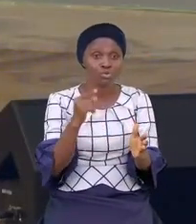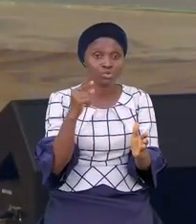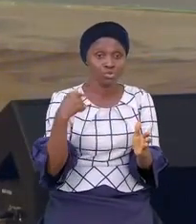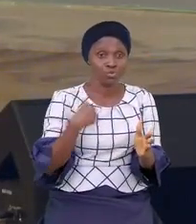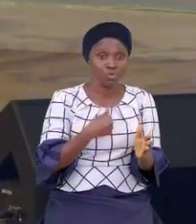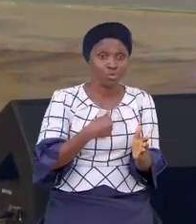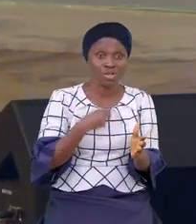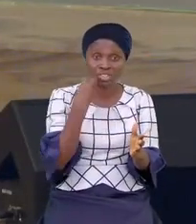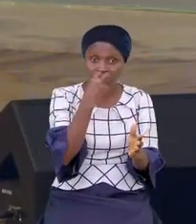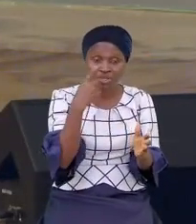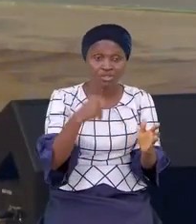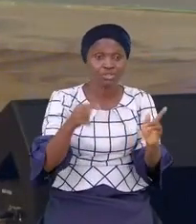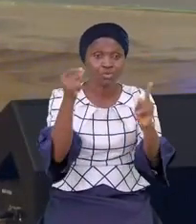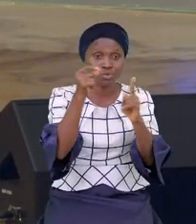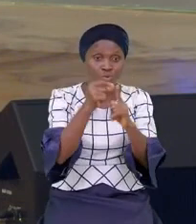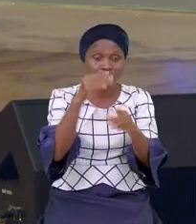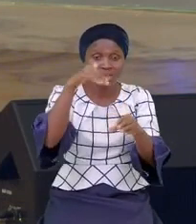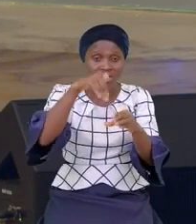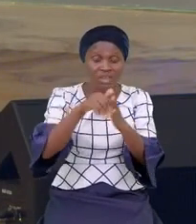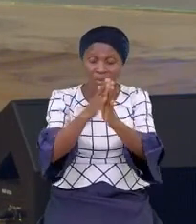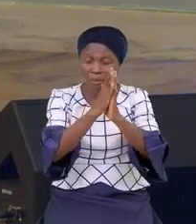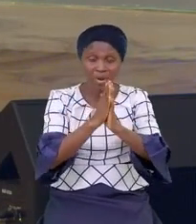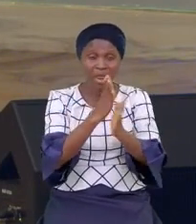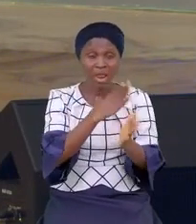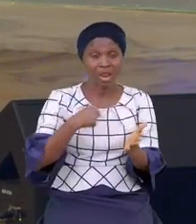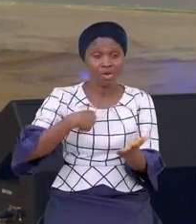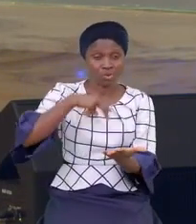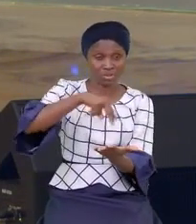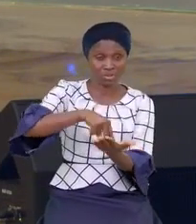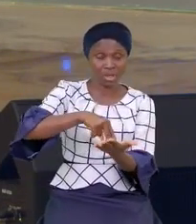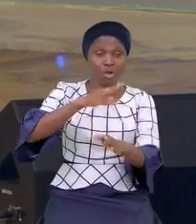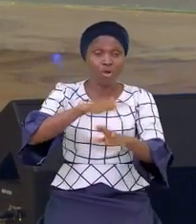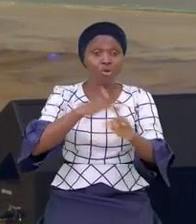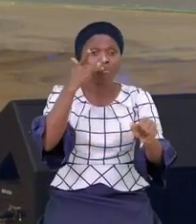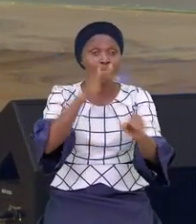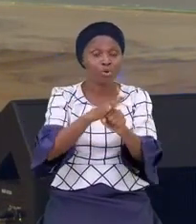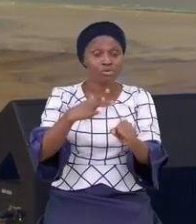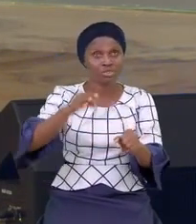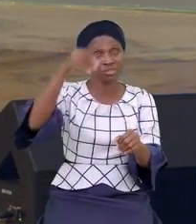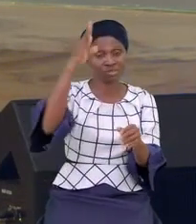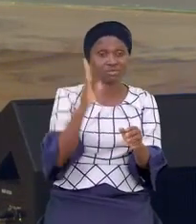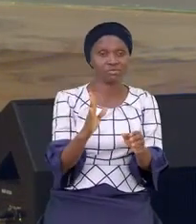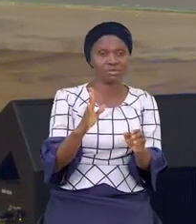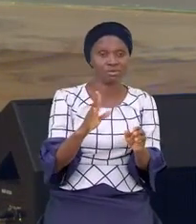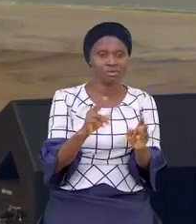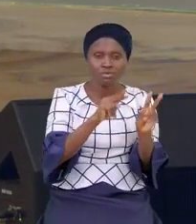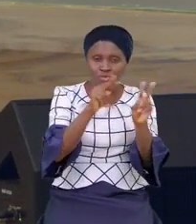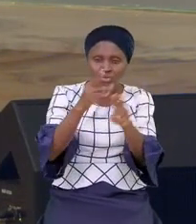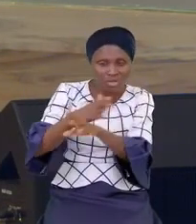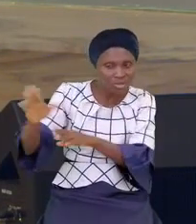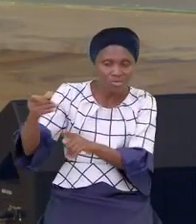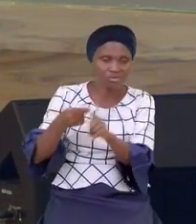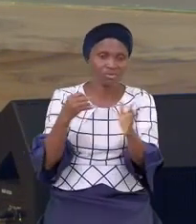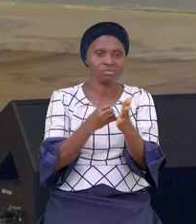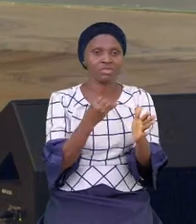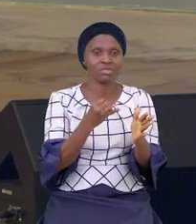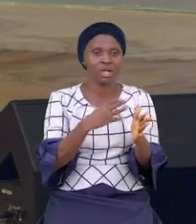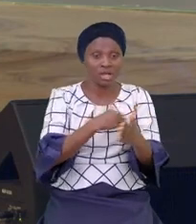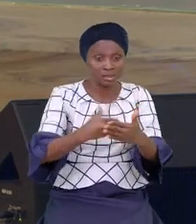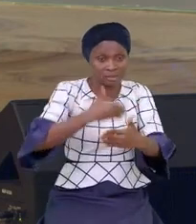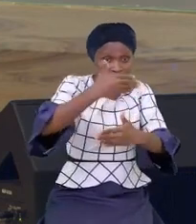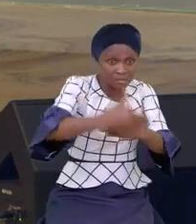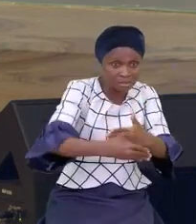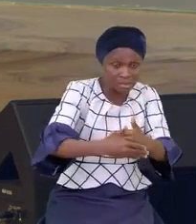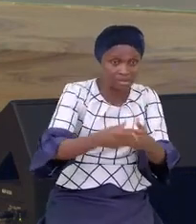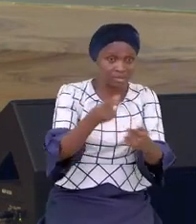the promises of God, look away from it. The following day, when you see that